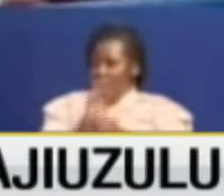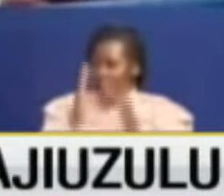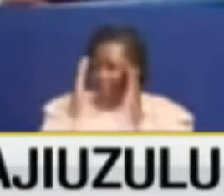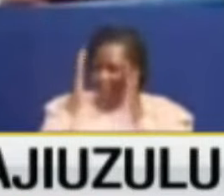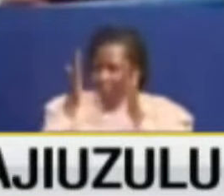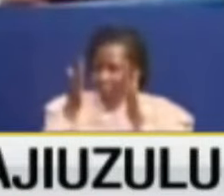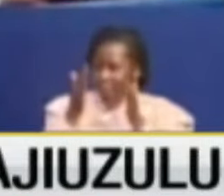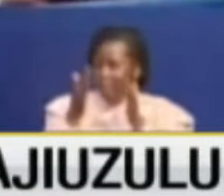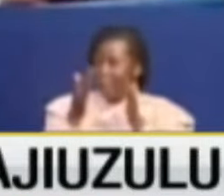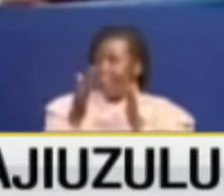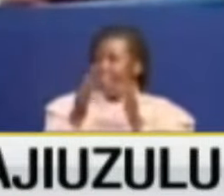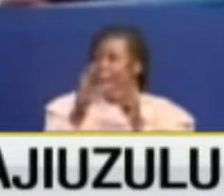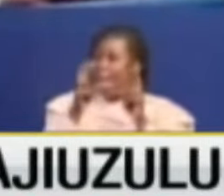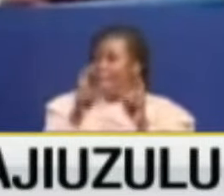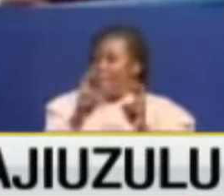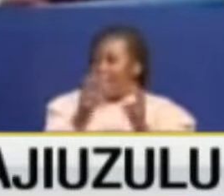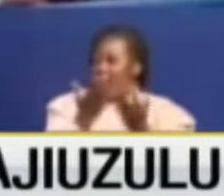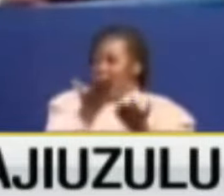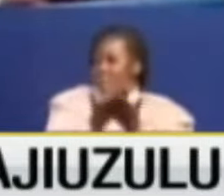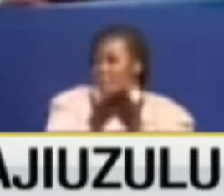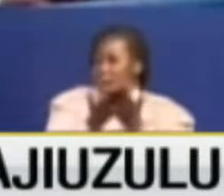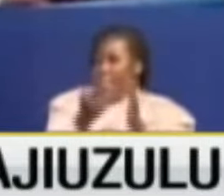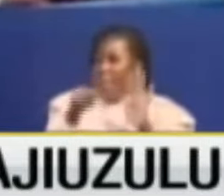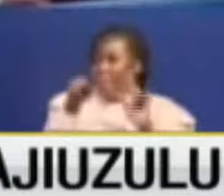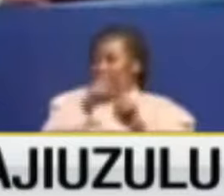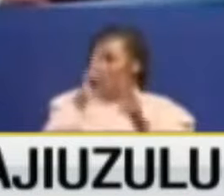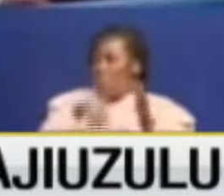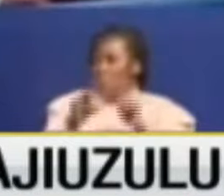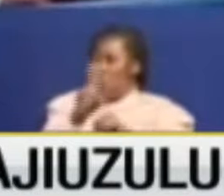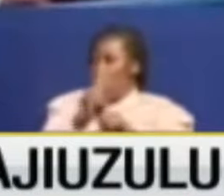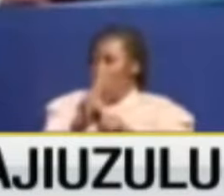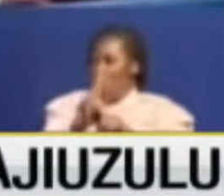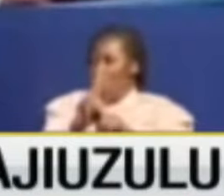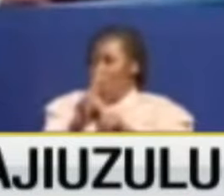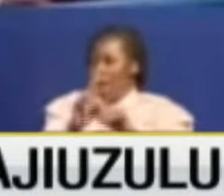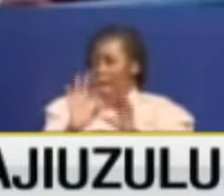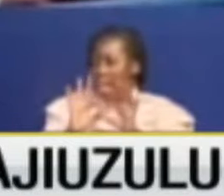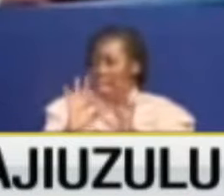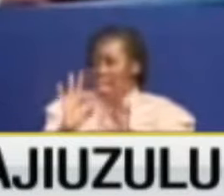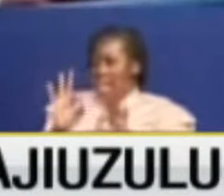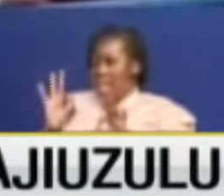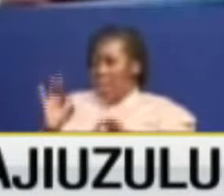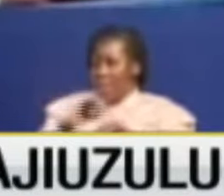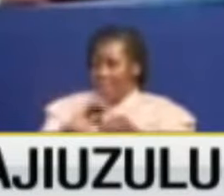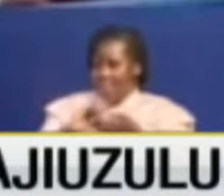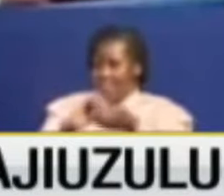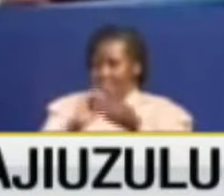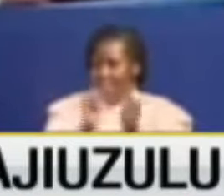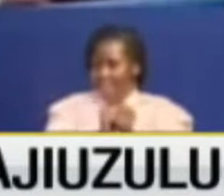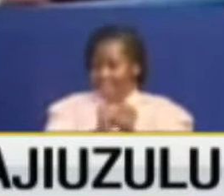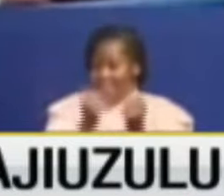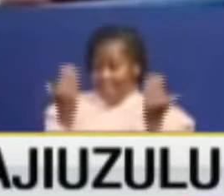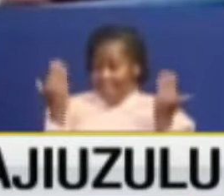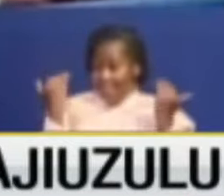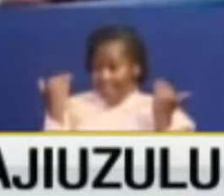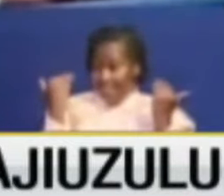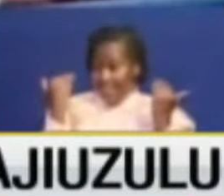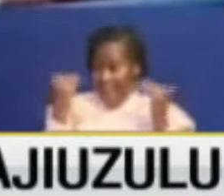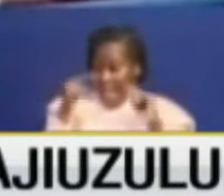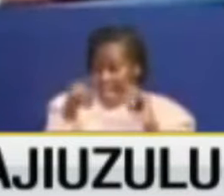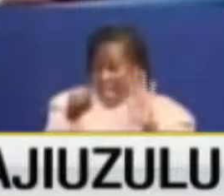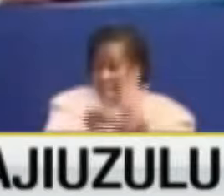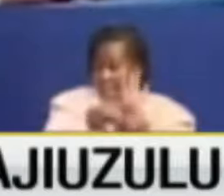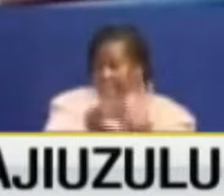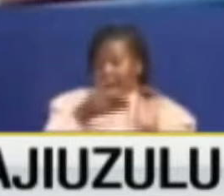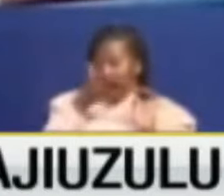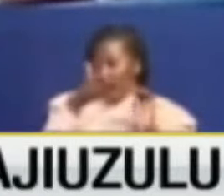matters before you. The positive answer is useful for a long-term engagement with Meru. The negative answer